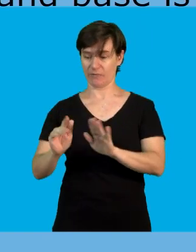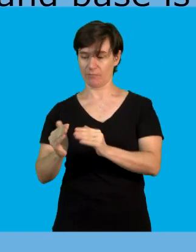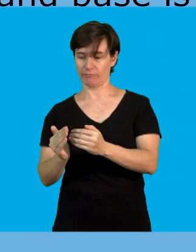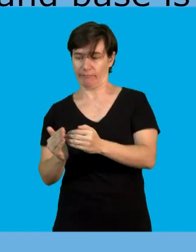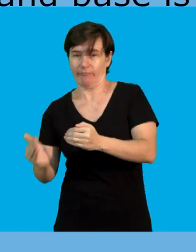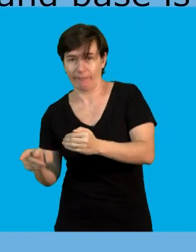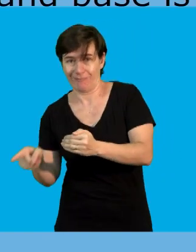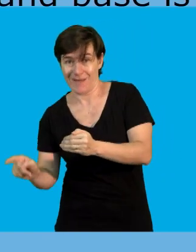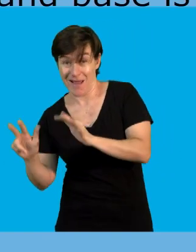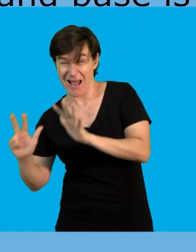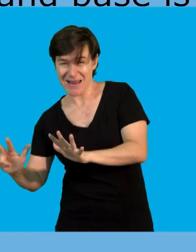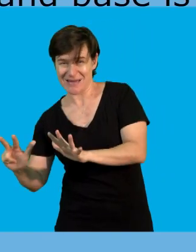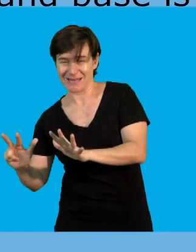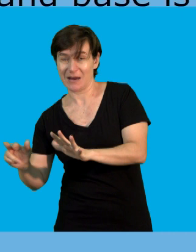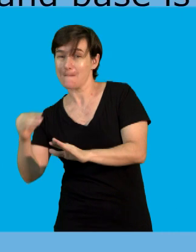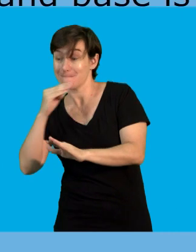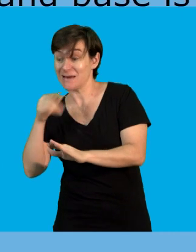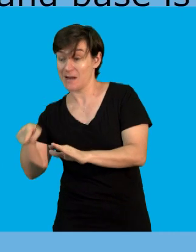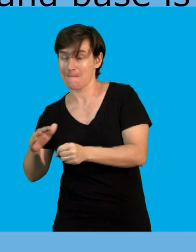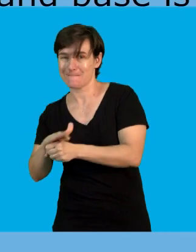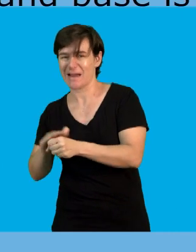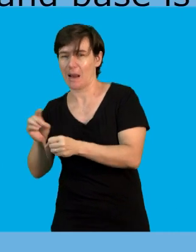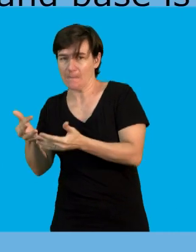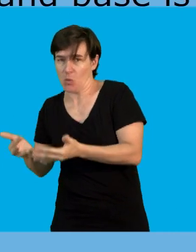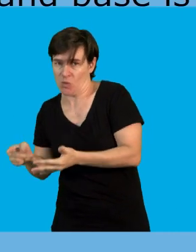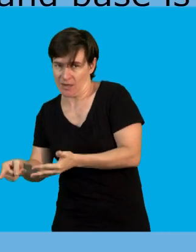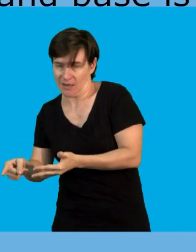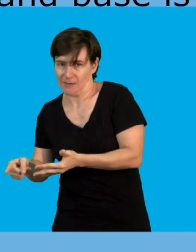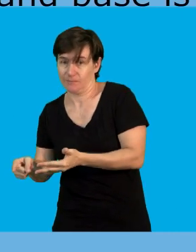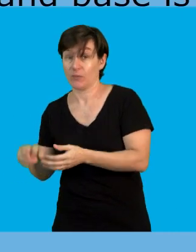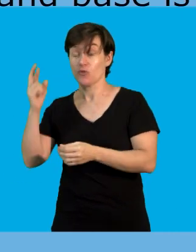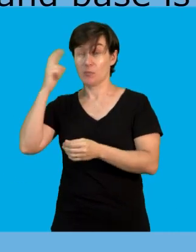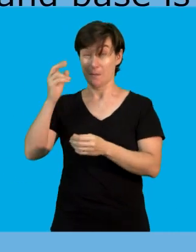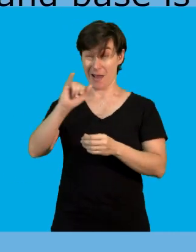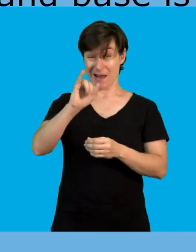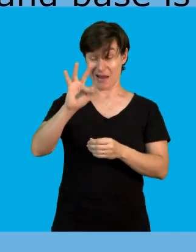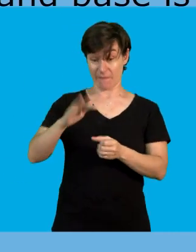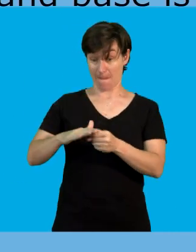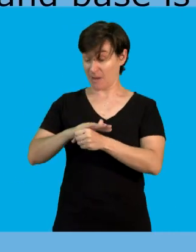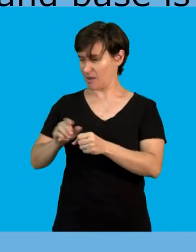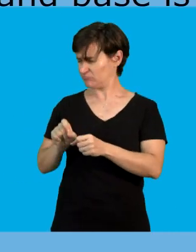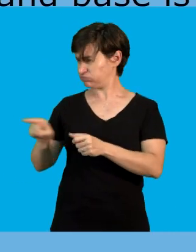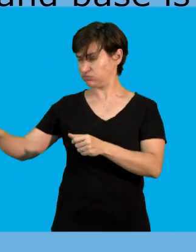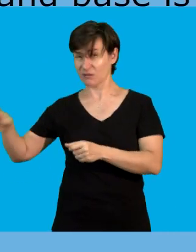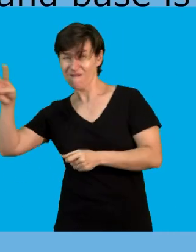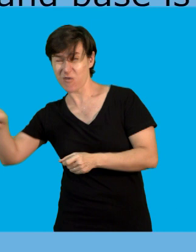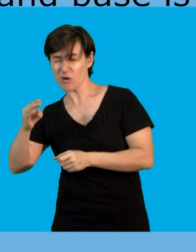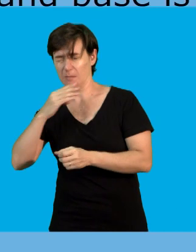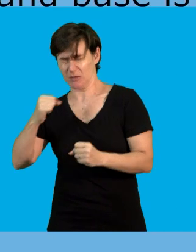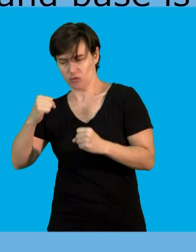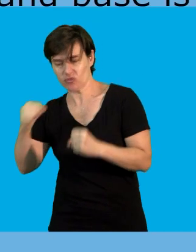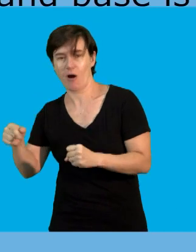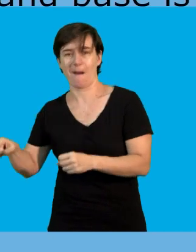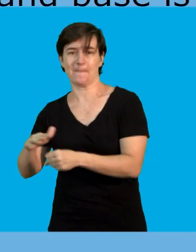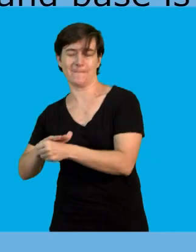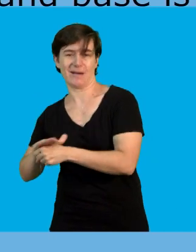say, 8. Now again here on the base side, whenever we're moving away from 7 going towards 14, the strength increases. So